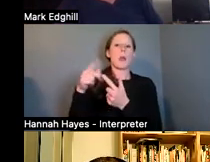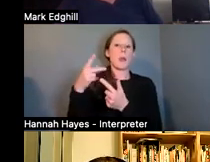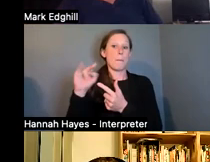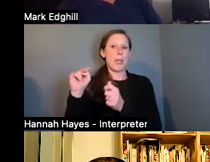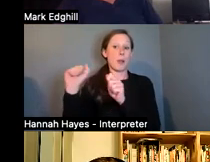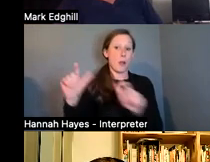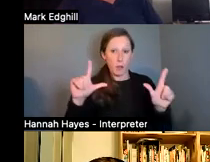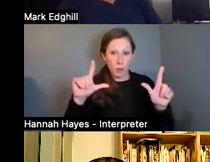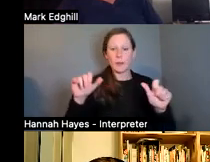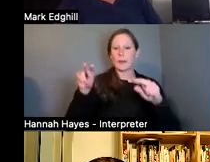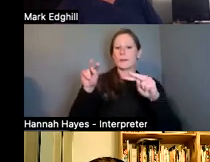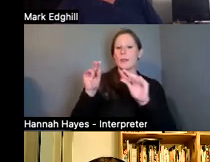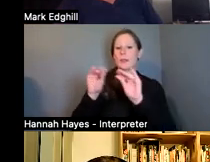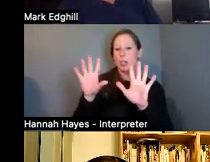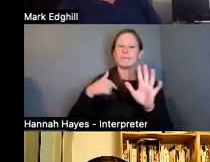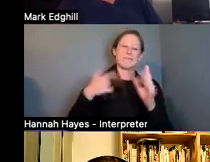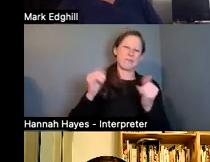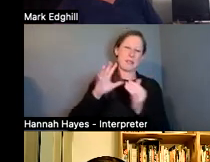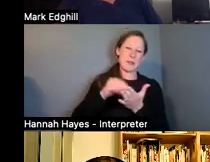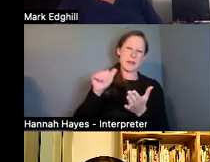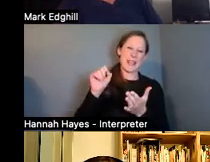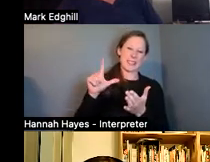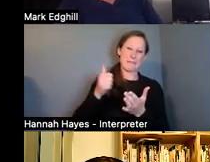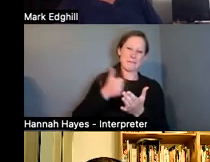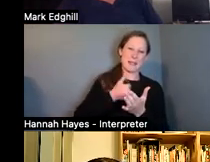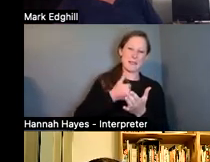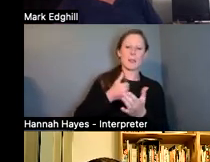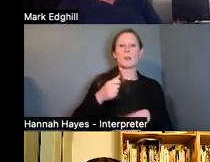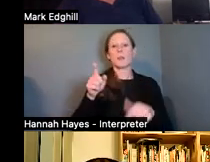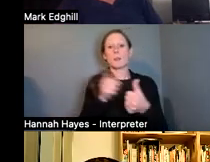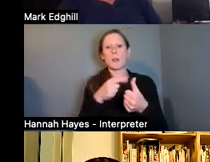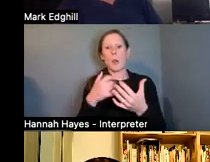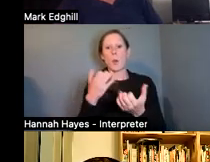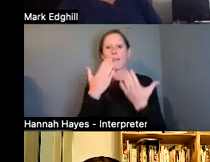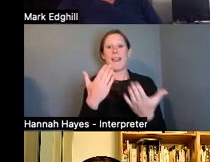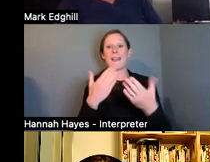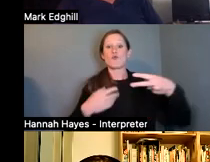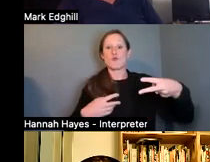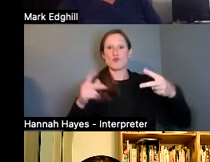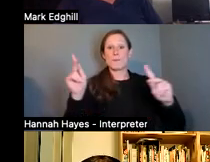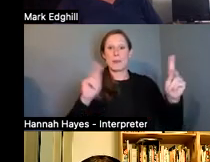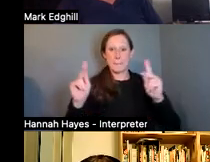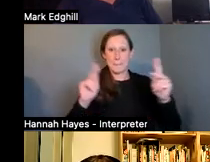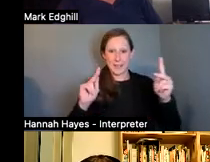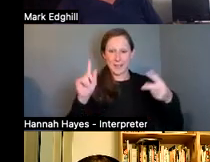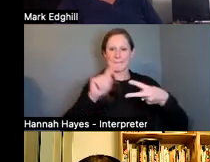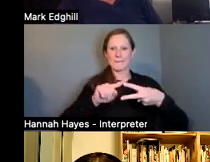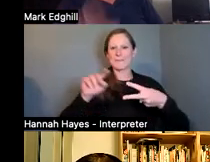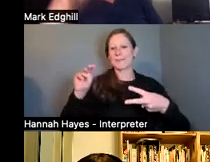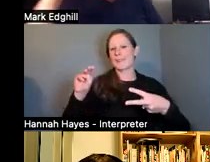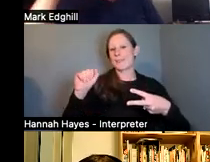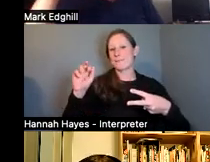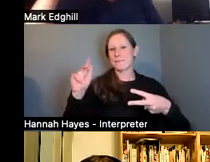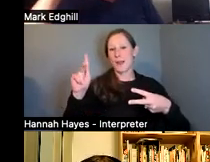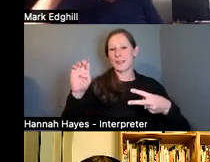But most importantly, I want to say a big thank you to two people. I'm going to start with our docent, Mark Edghill. Mark